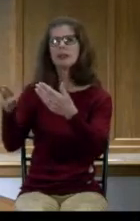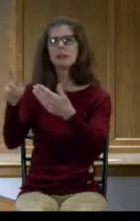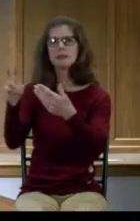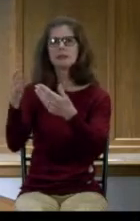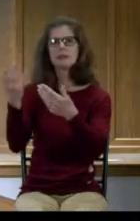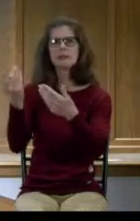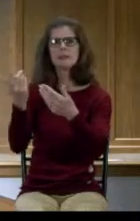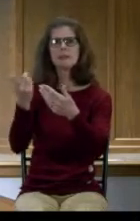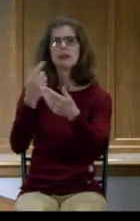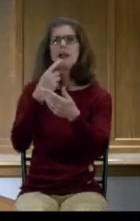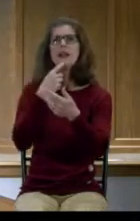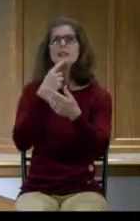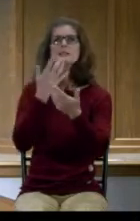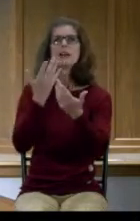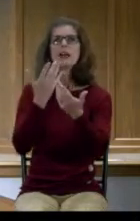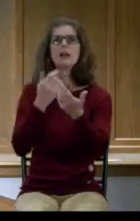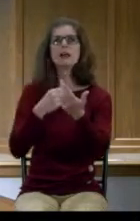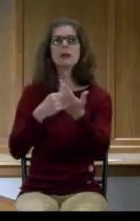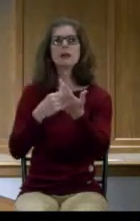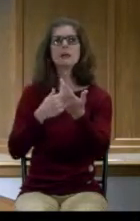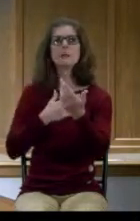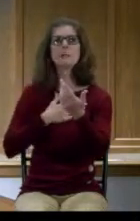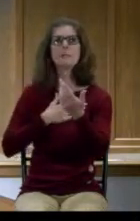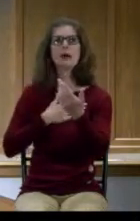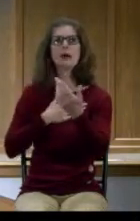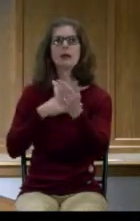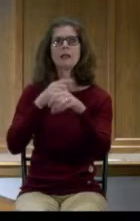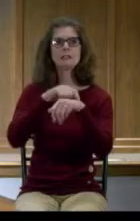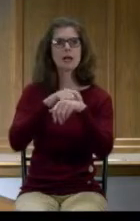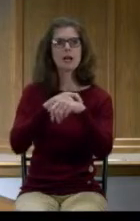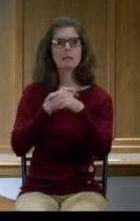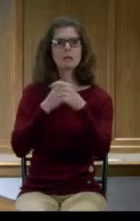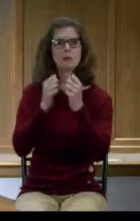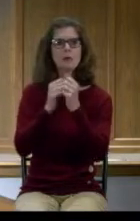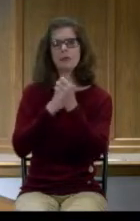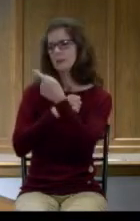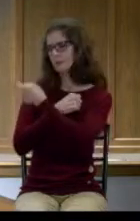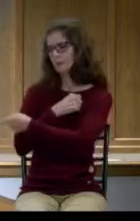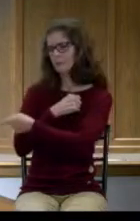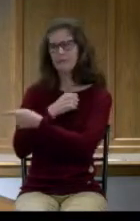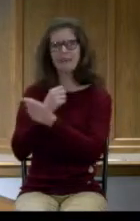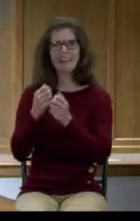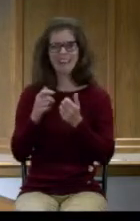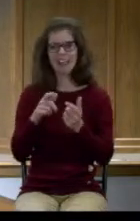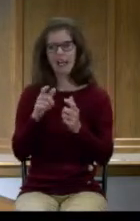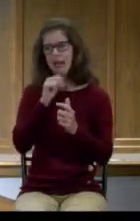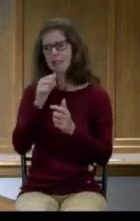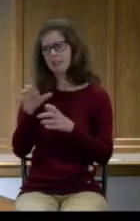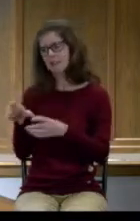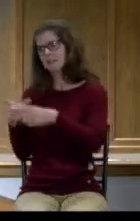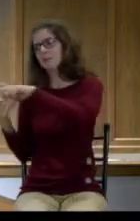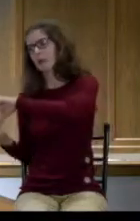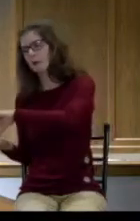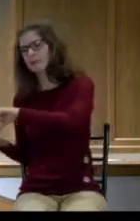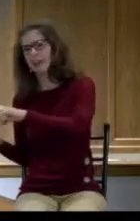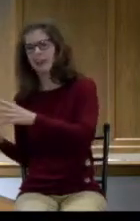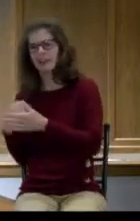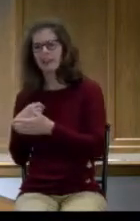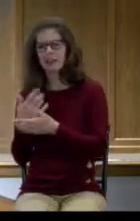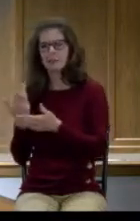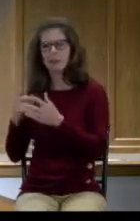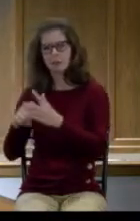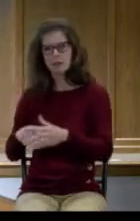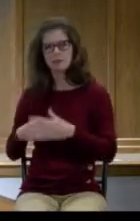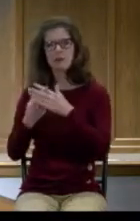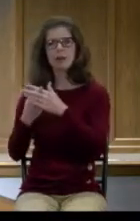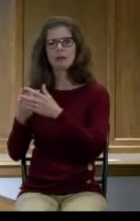moment in this lecture with Scott McKnight had not gone as badly as it did, and I hadn't spilled my salad all over him, and we had struck up some great